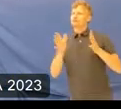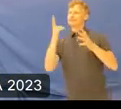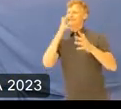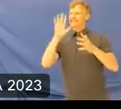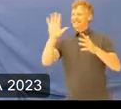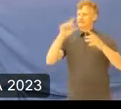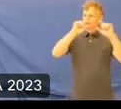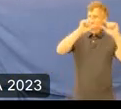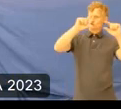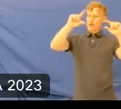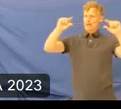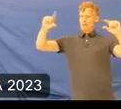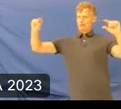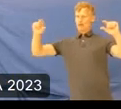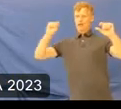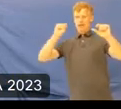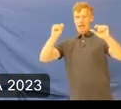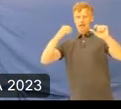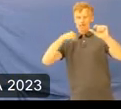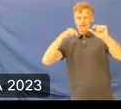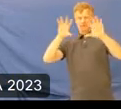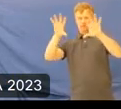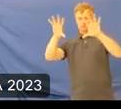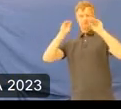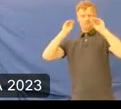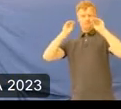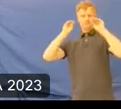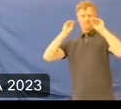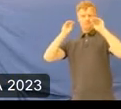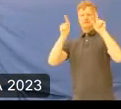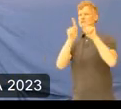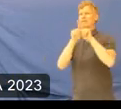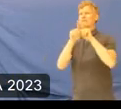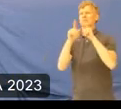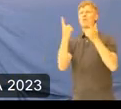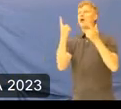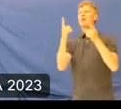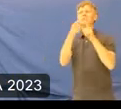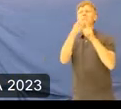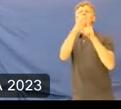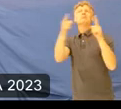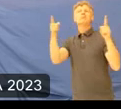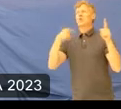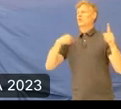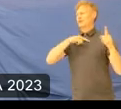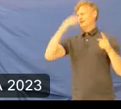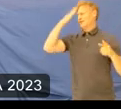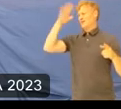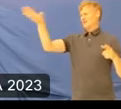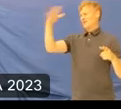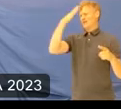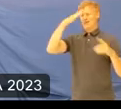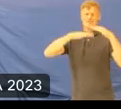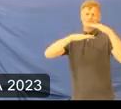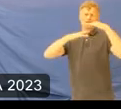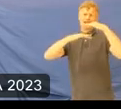default but defeasible meanings. These are the utterance type meanings that we're very familiar with in pragmatics.